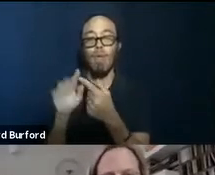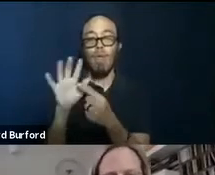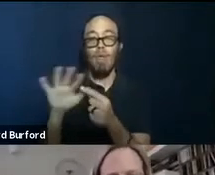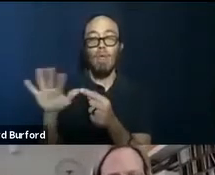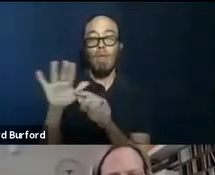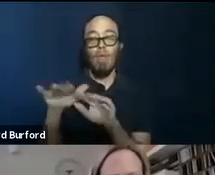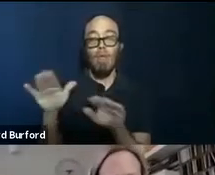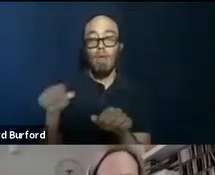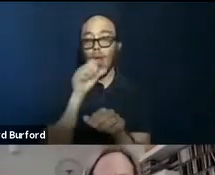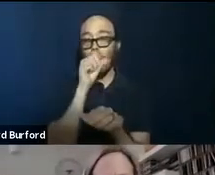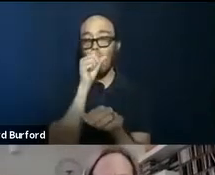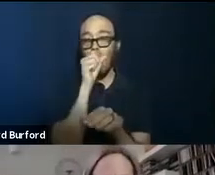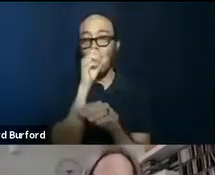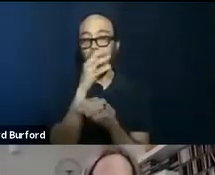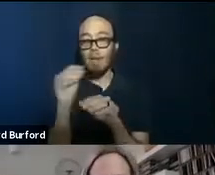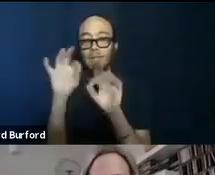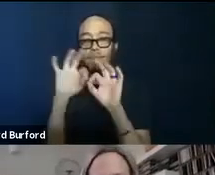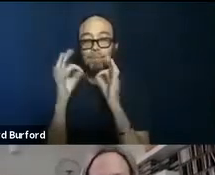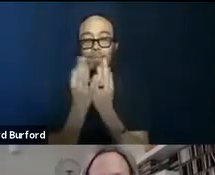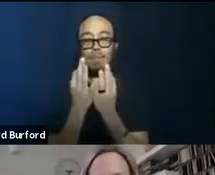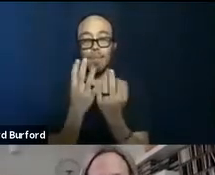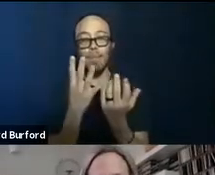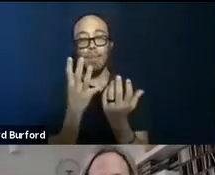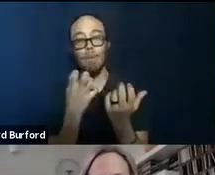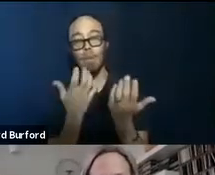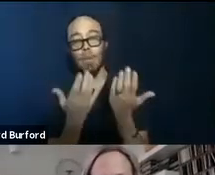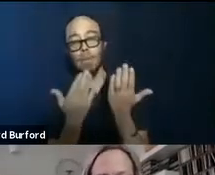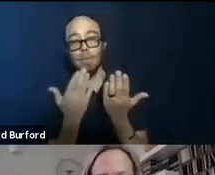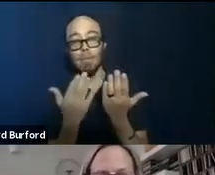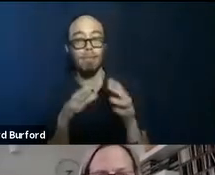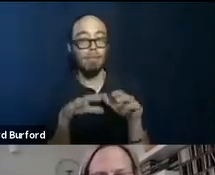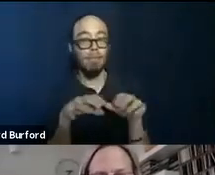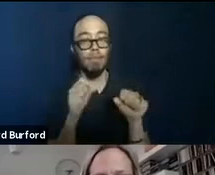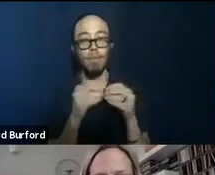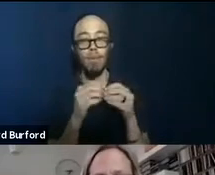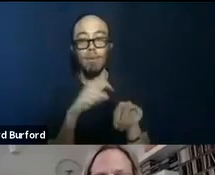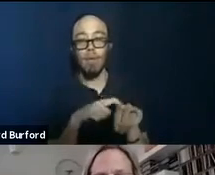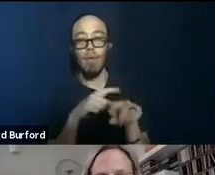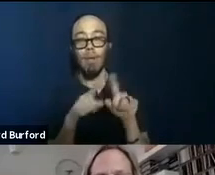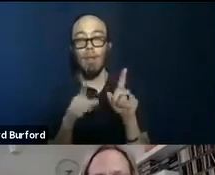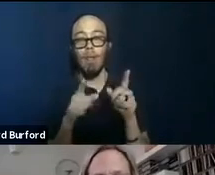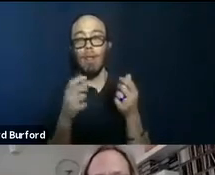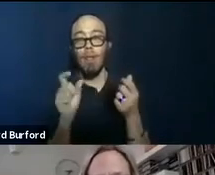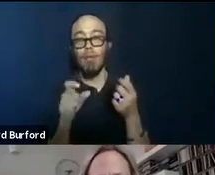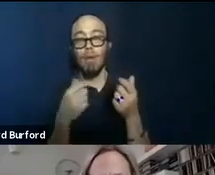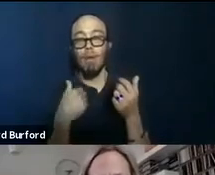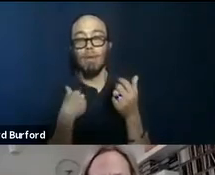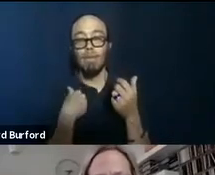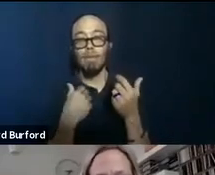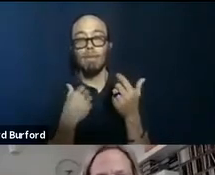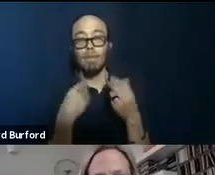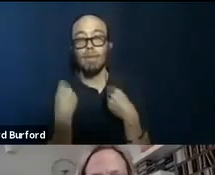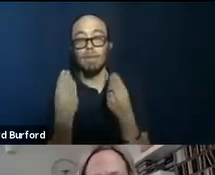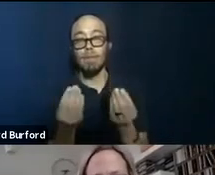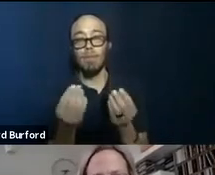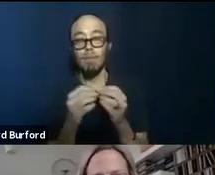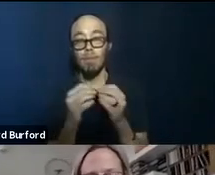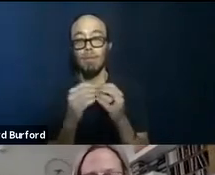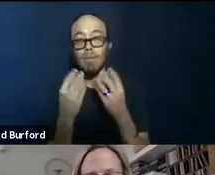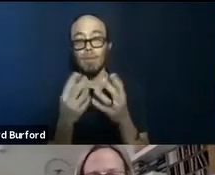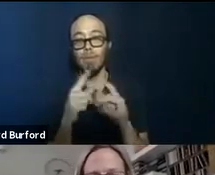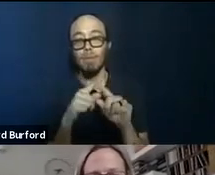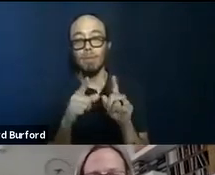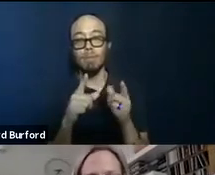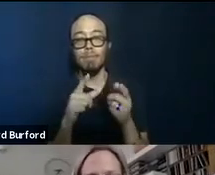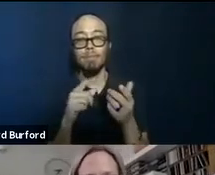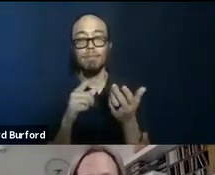online. I don't want maybe take another time because I should have given you much information. Let me stop